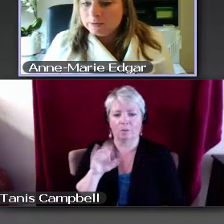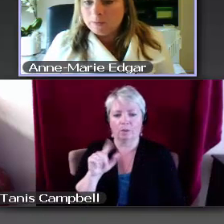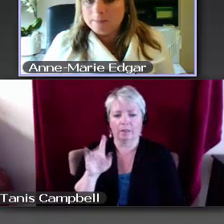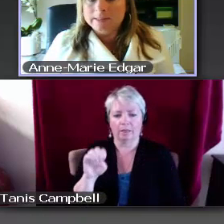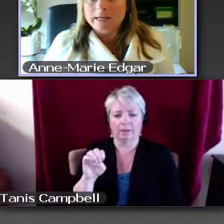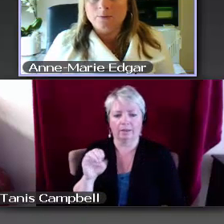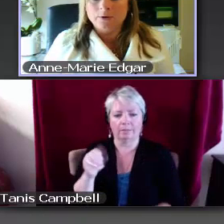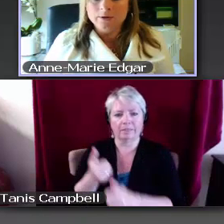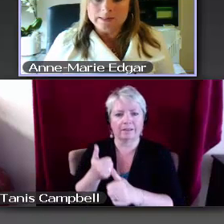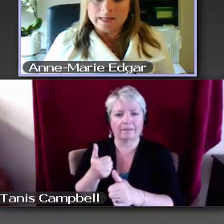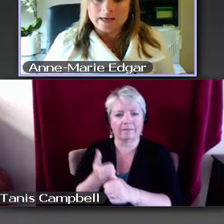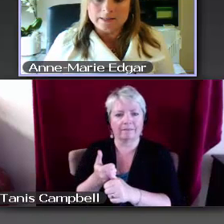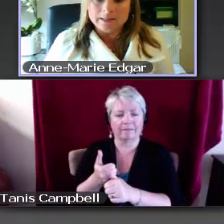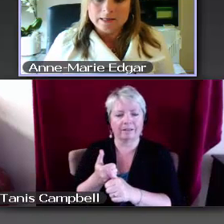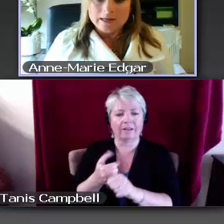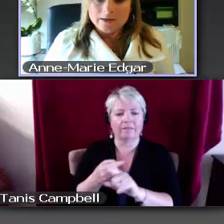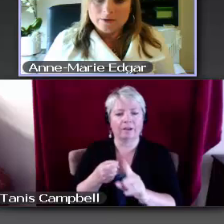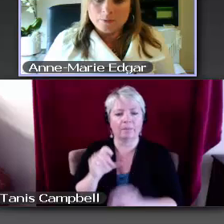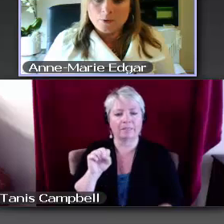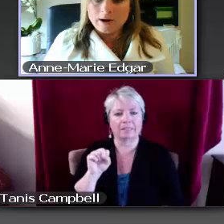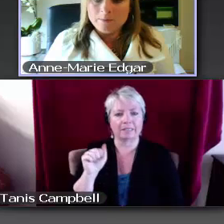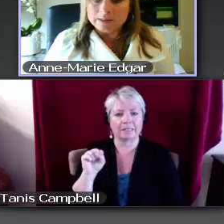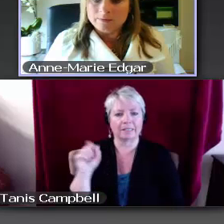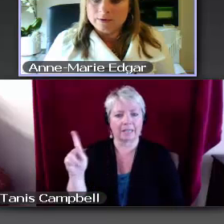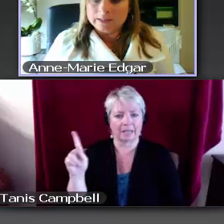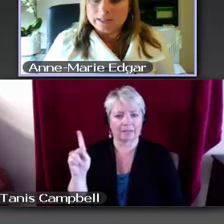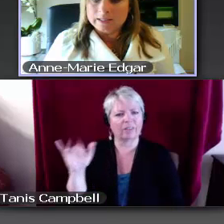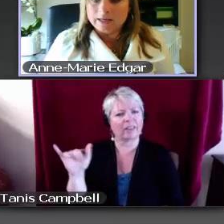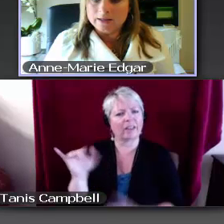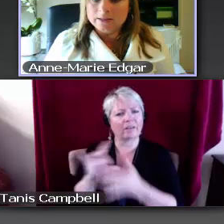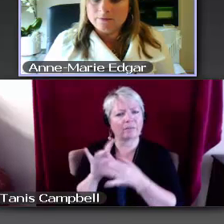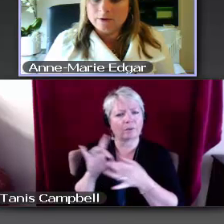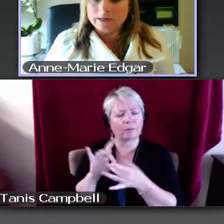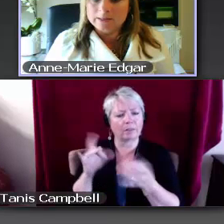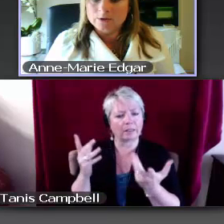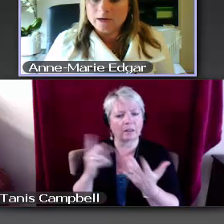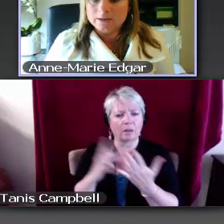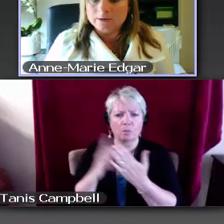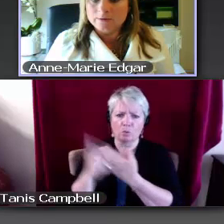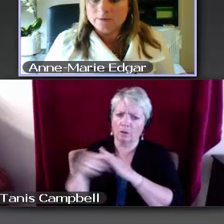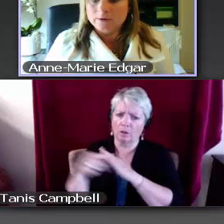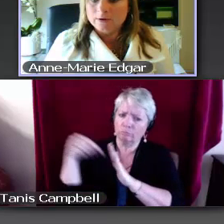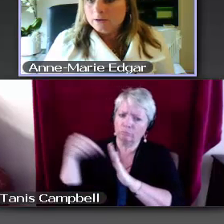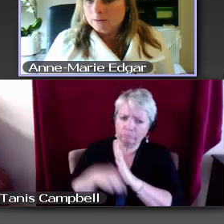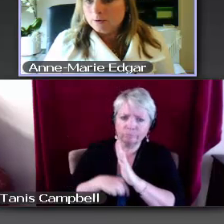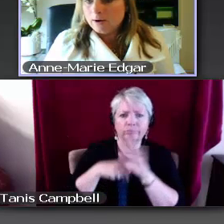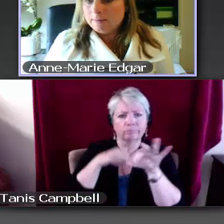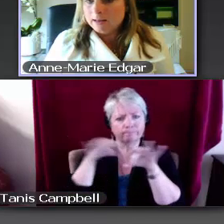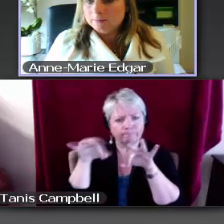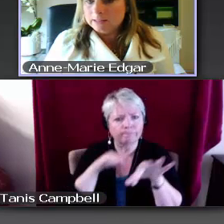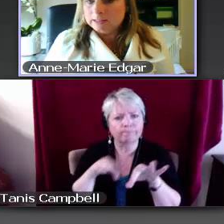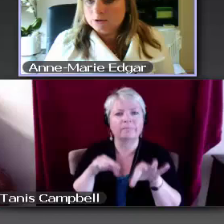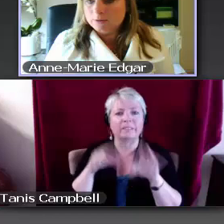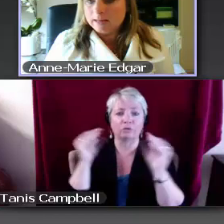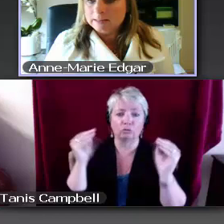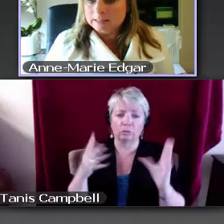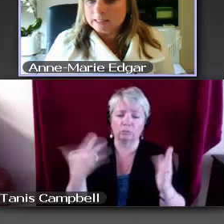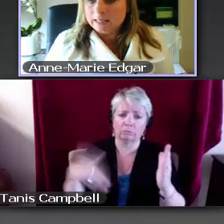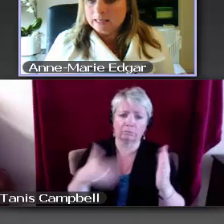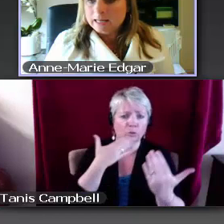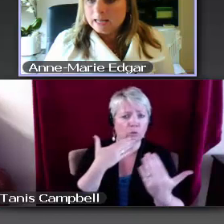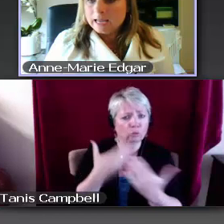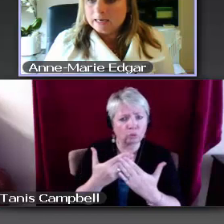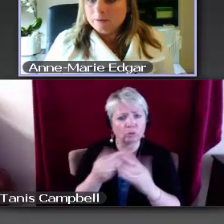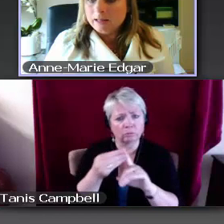Saskatchewan, who is a website owner, said, "The program was very detailed and very instructive. The program helped us